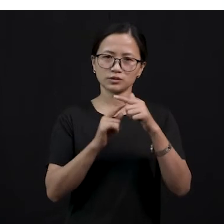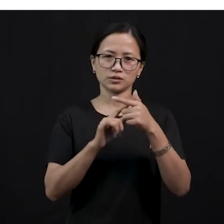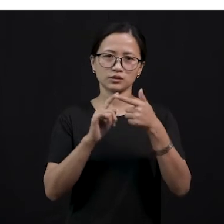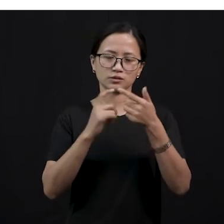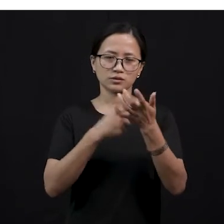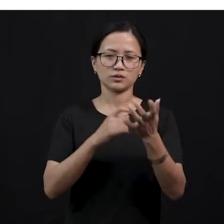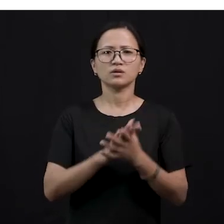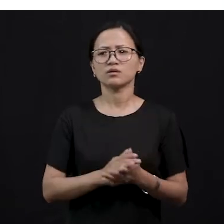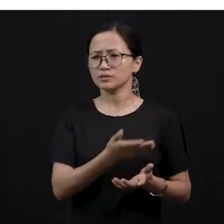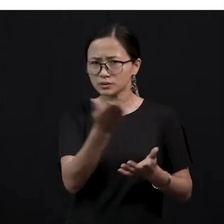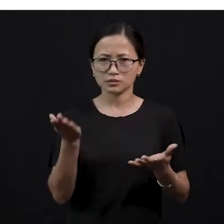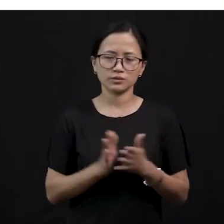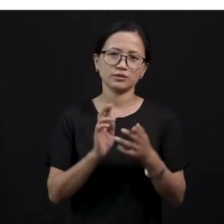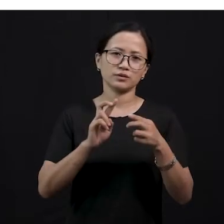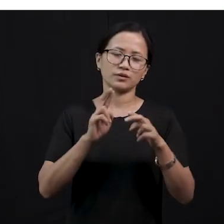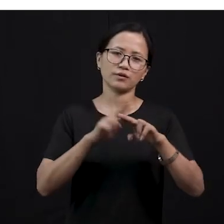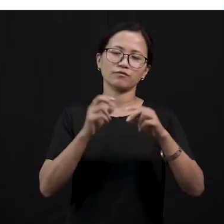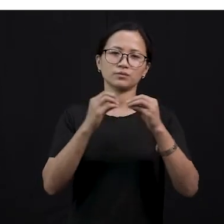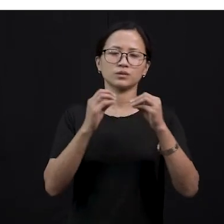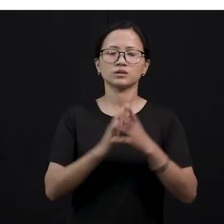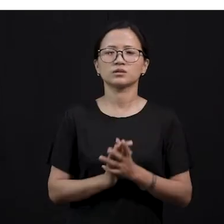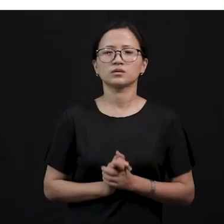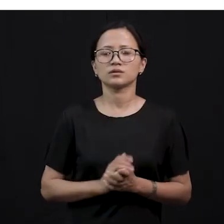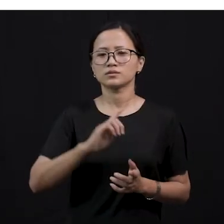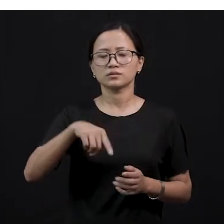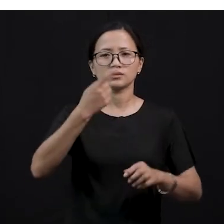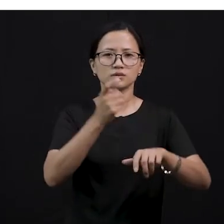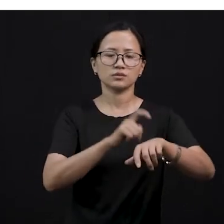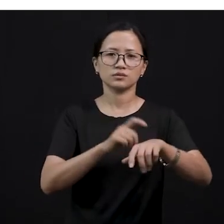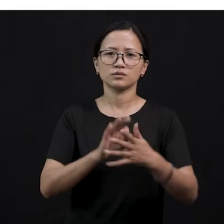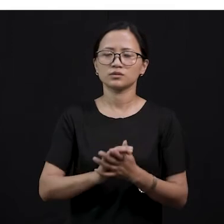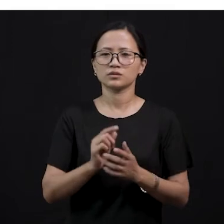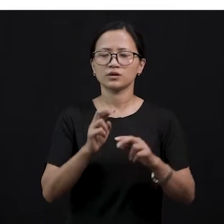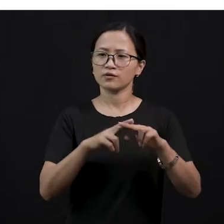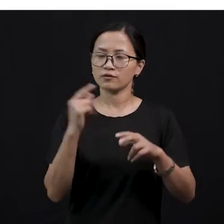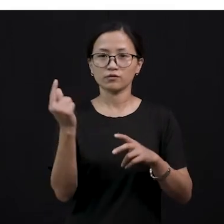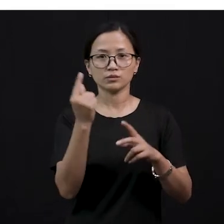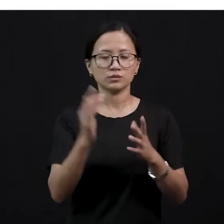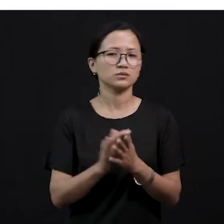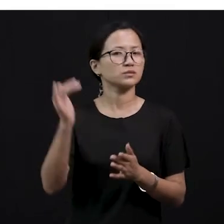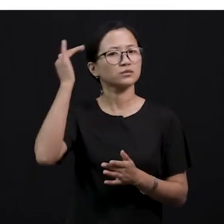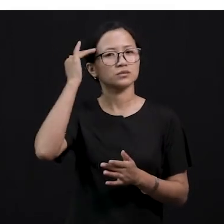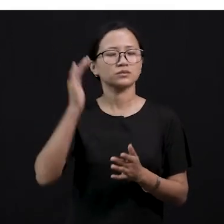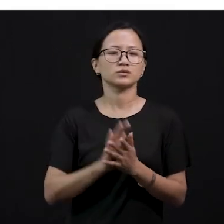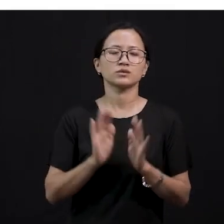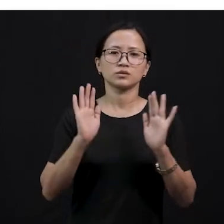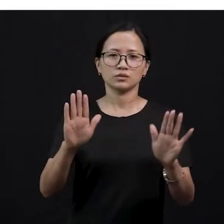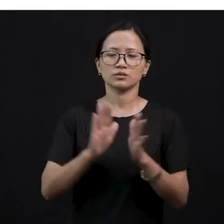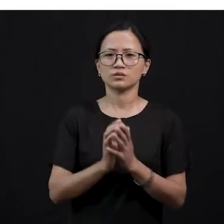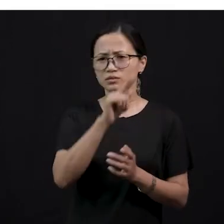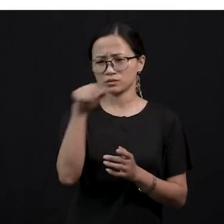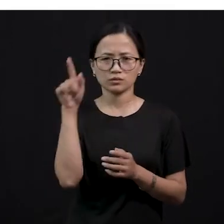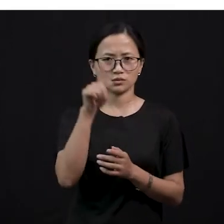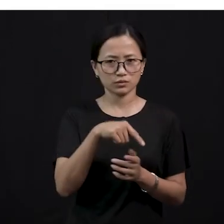Facebook, so that the next time that they are functioning, they know that they do not have to go